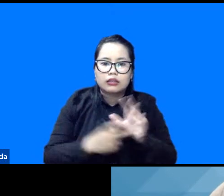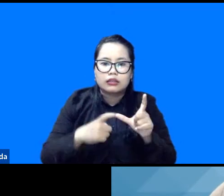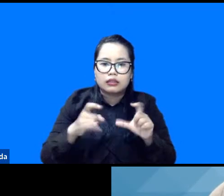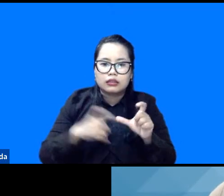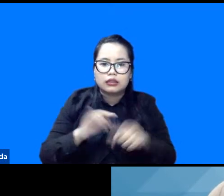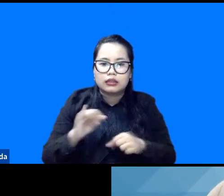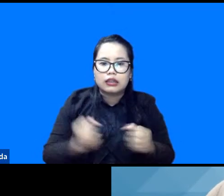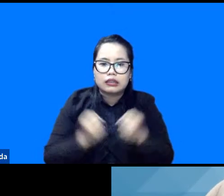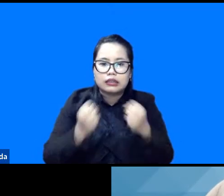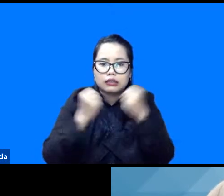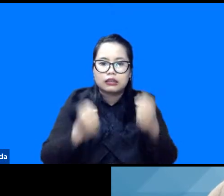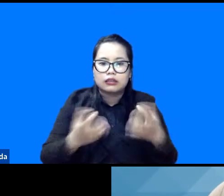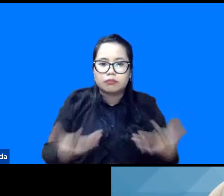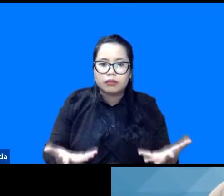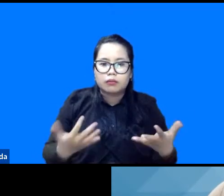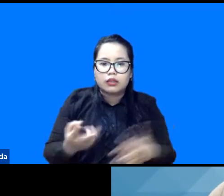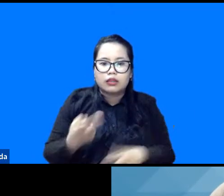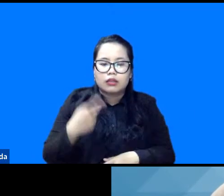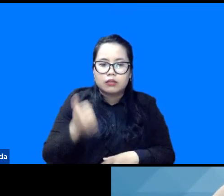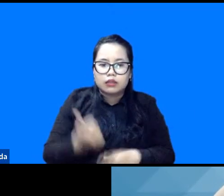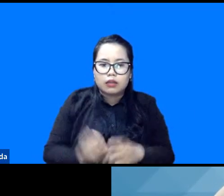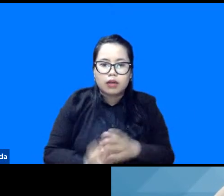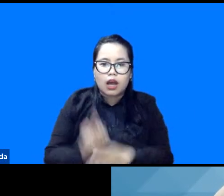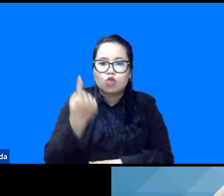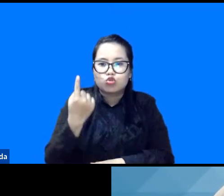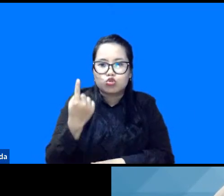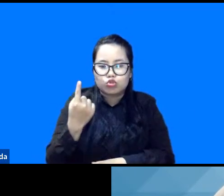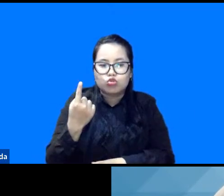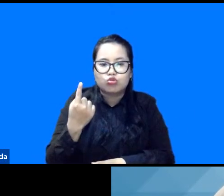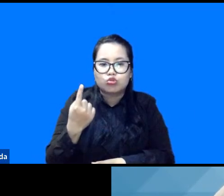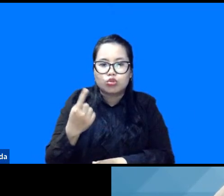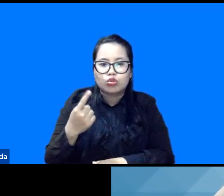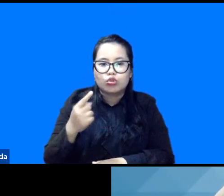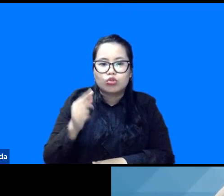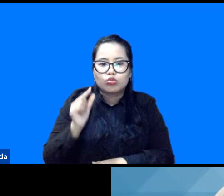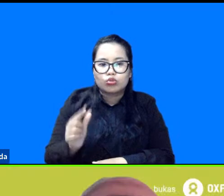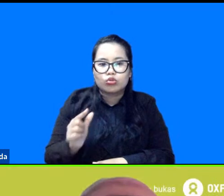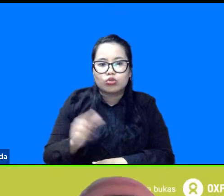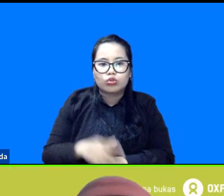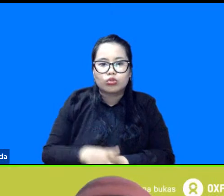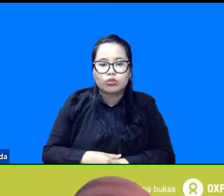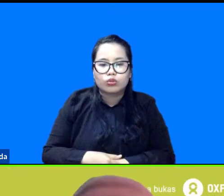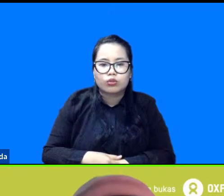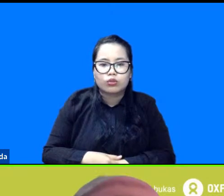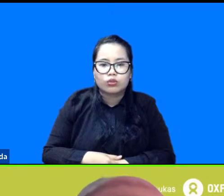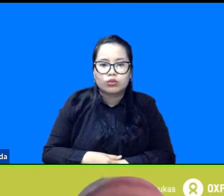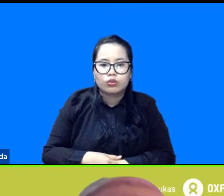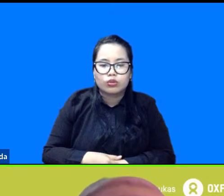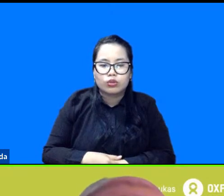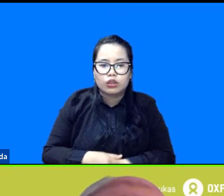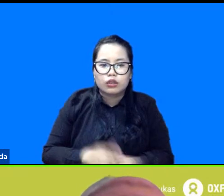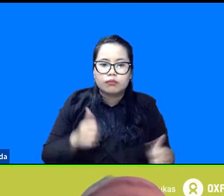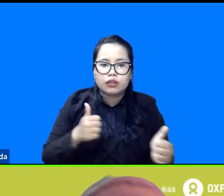the discussion of queer people towards a just energy transition. So yeah.